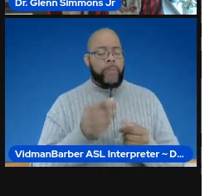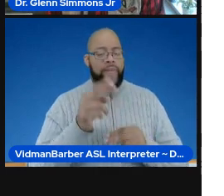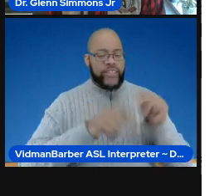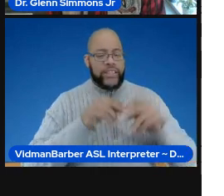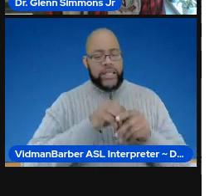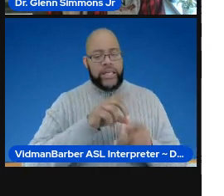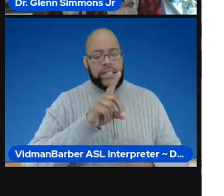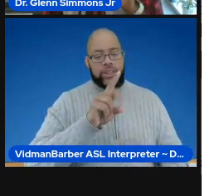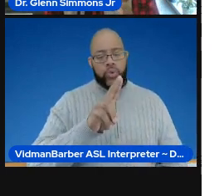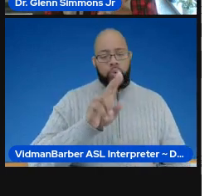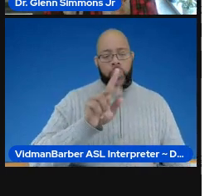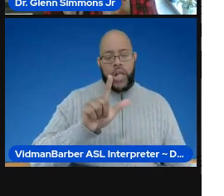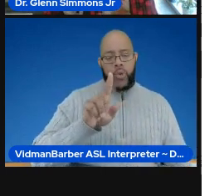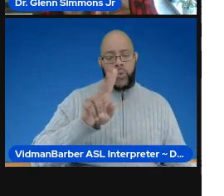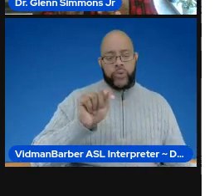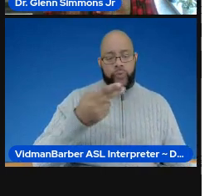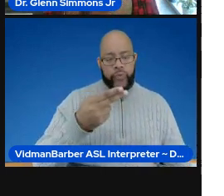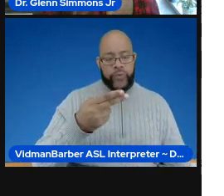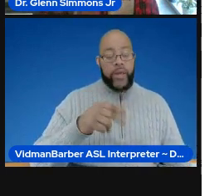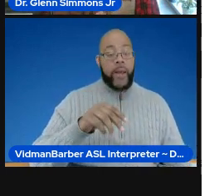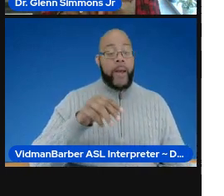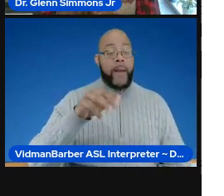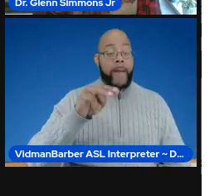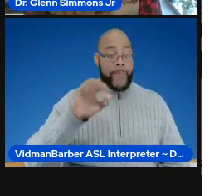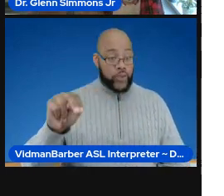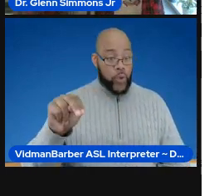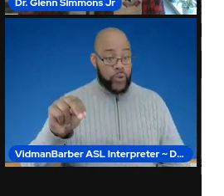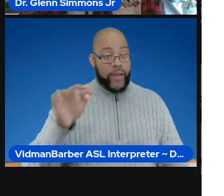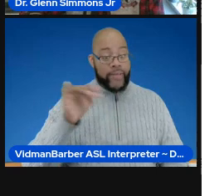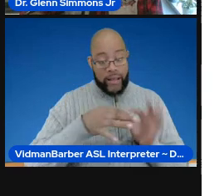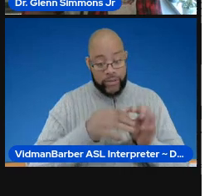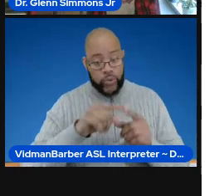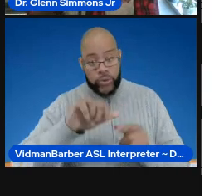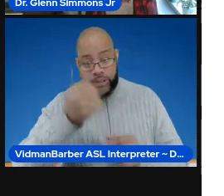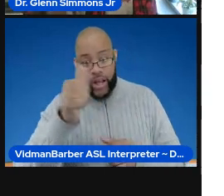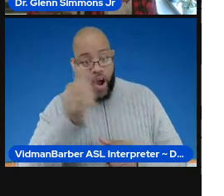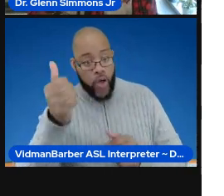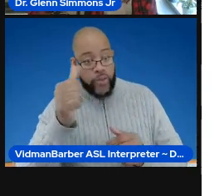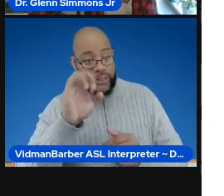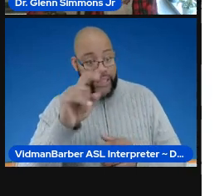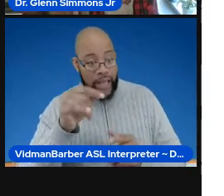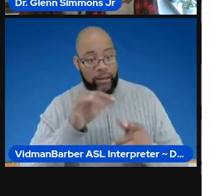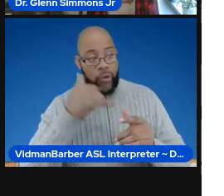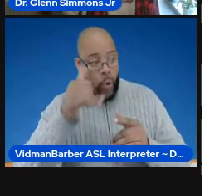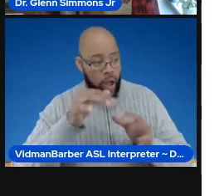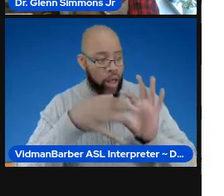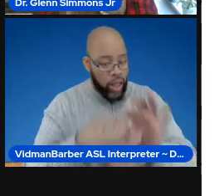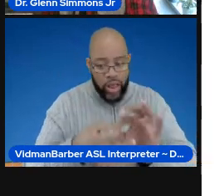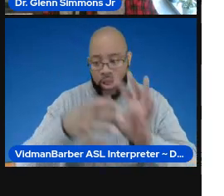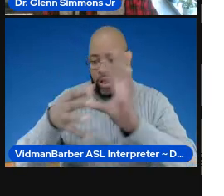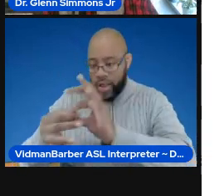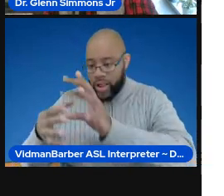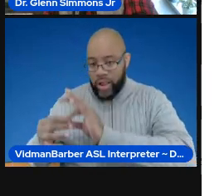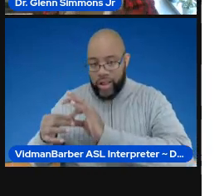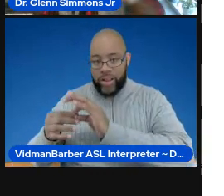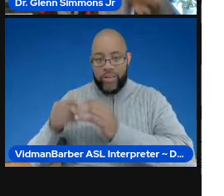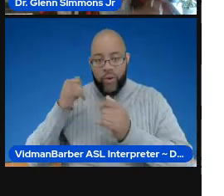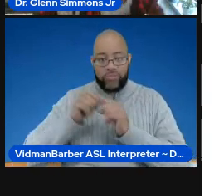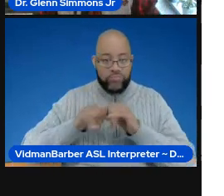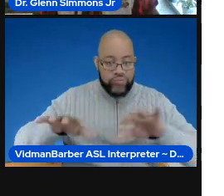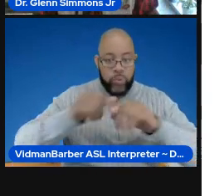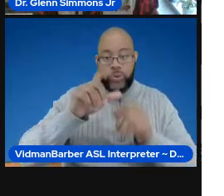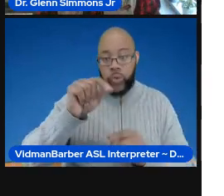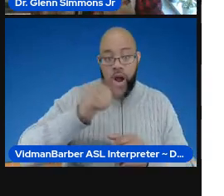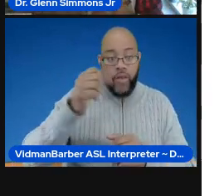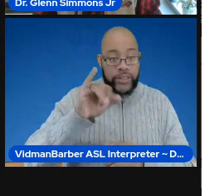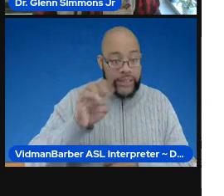Duluth, Minnesota. That phone call led to a phone call to 10 other sites. That phone call from the 10 other sites led to a phone call with 20 other